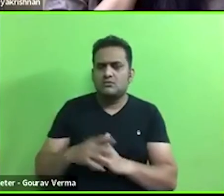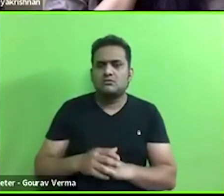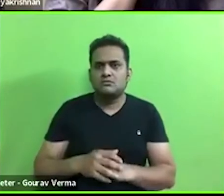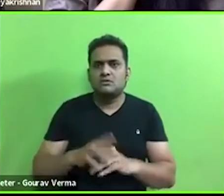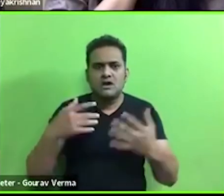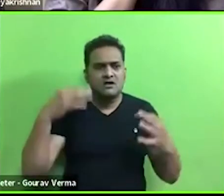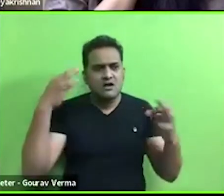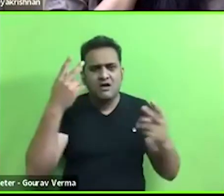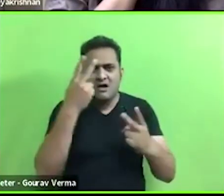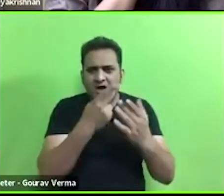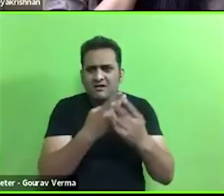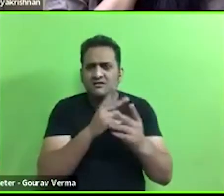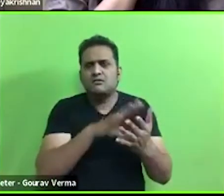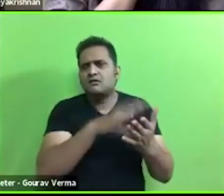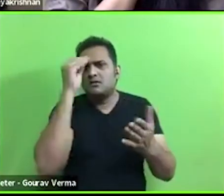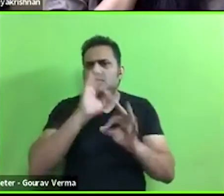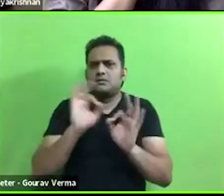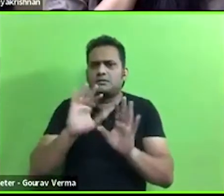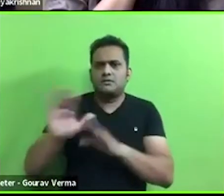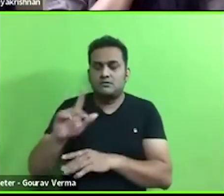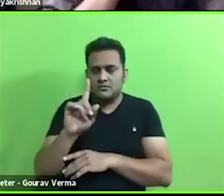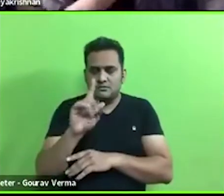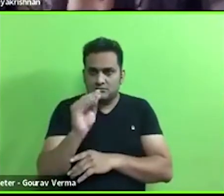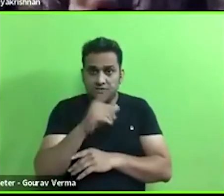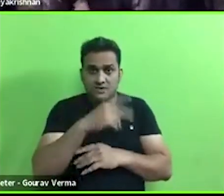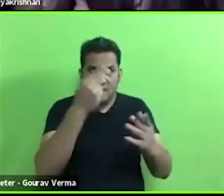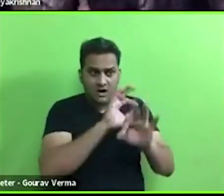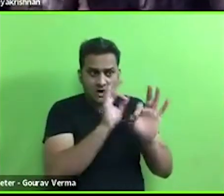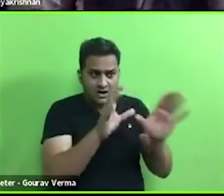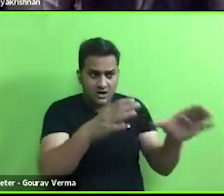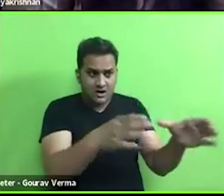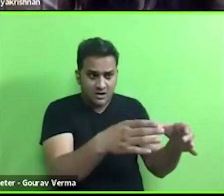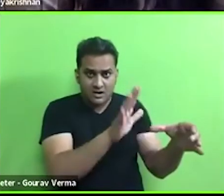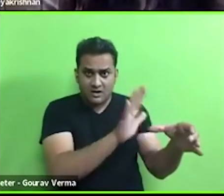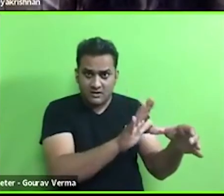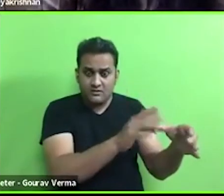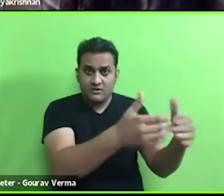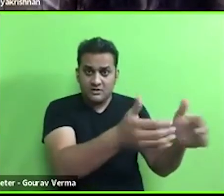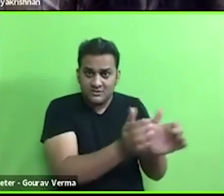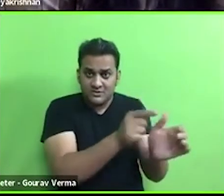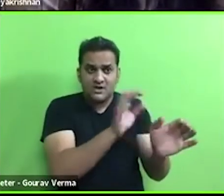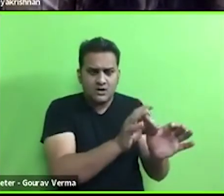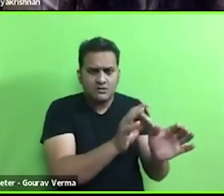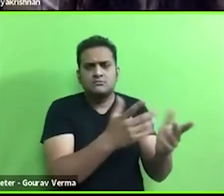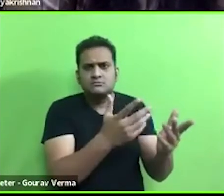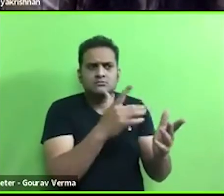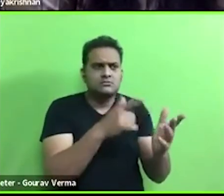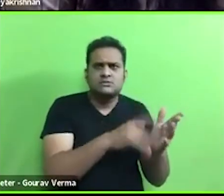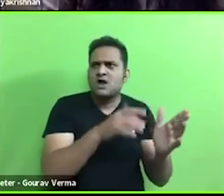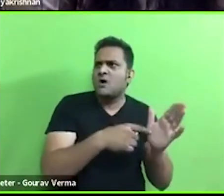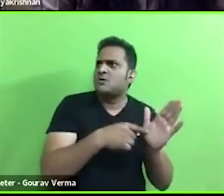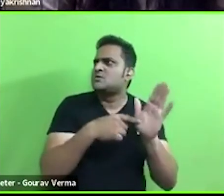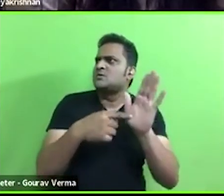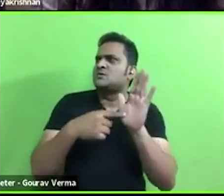the art form. What you need to do is enable that art form and that community to find places, find stages,